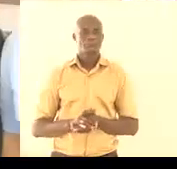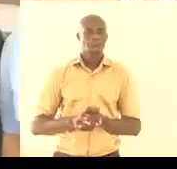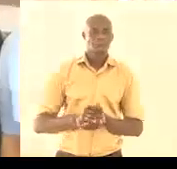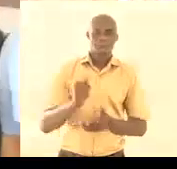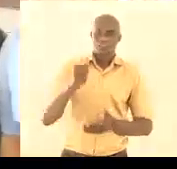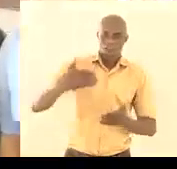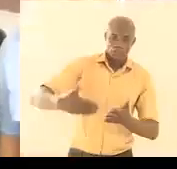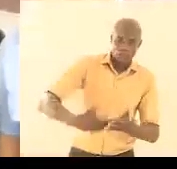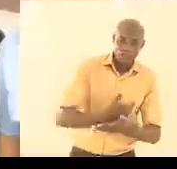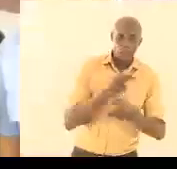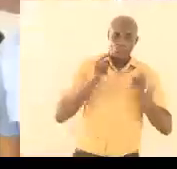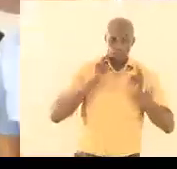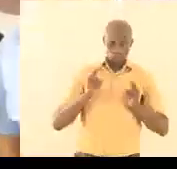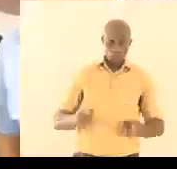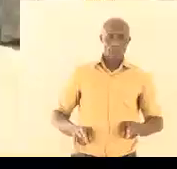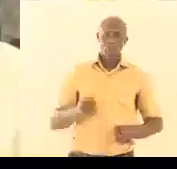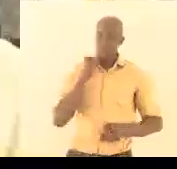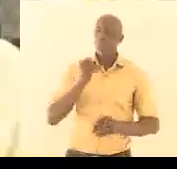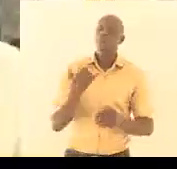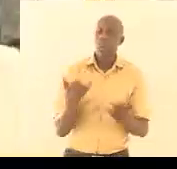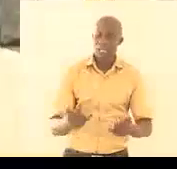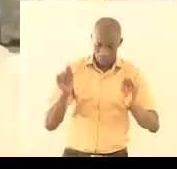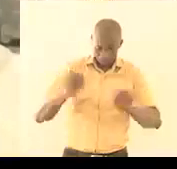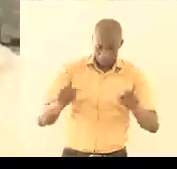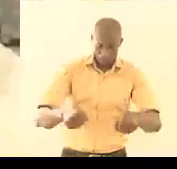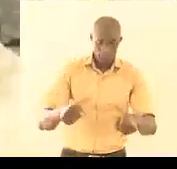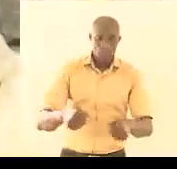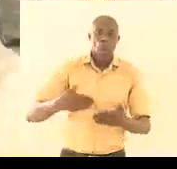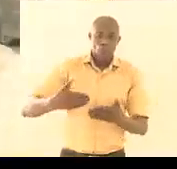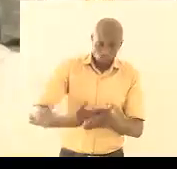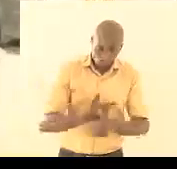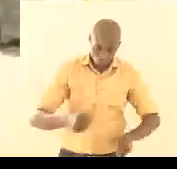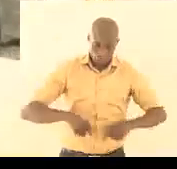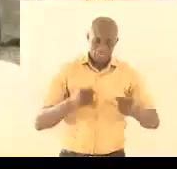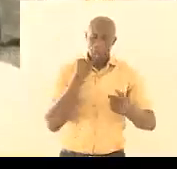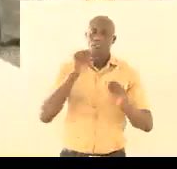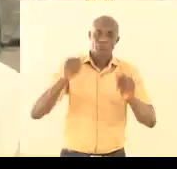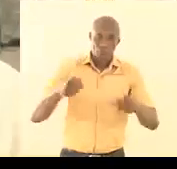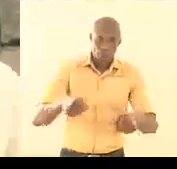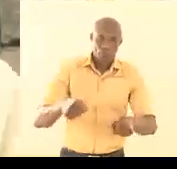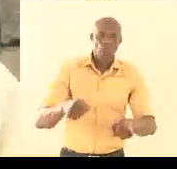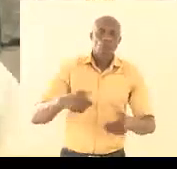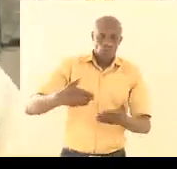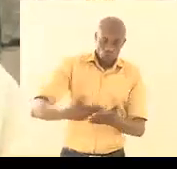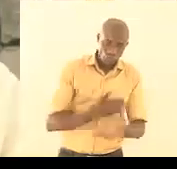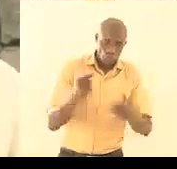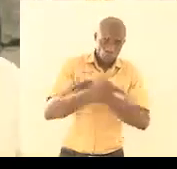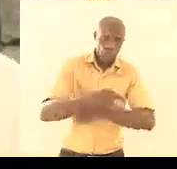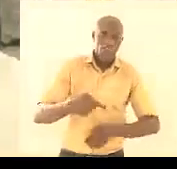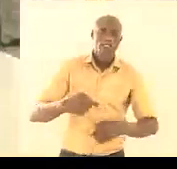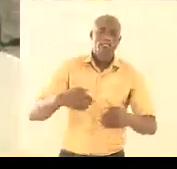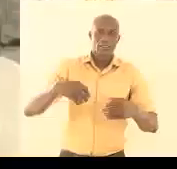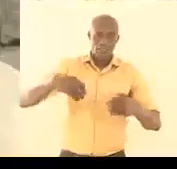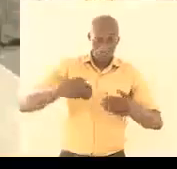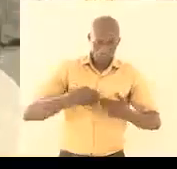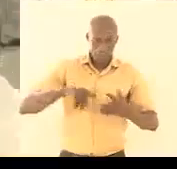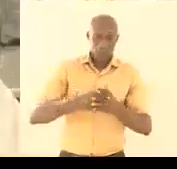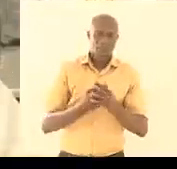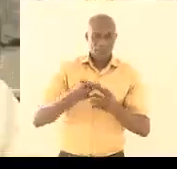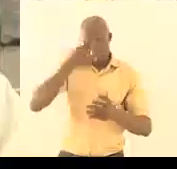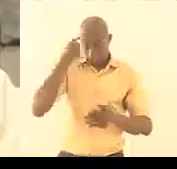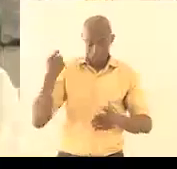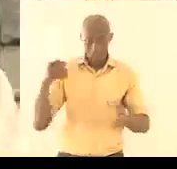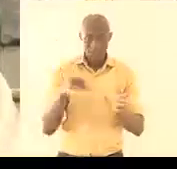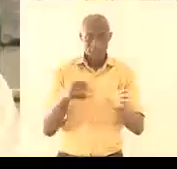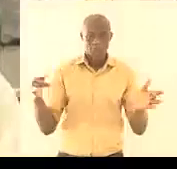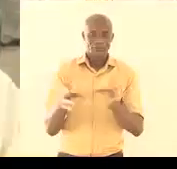A new humanity is now possible. A new life is now possible. A new day has dawned. Reason? Because